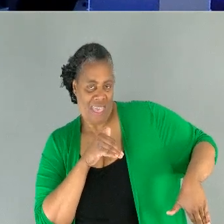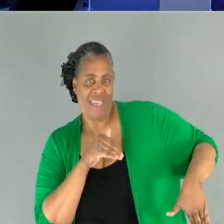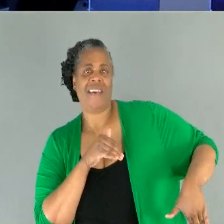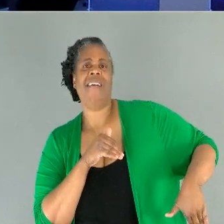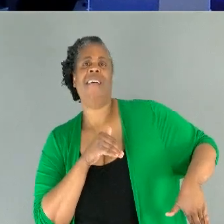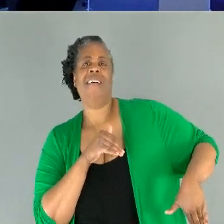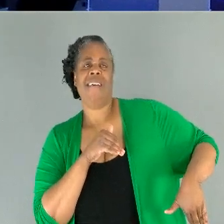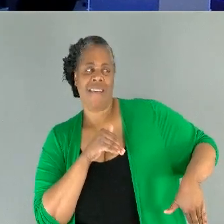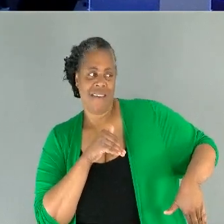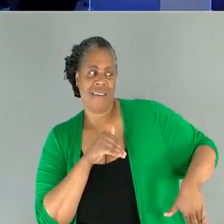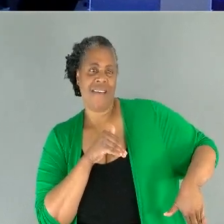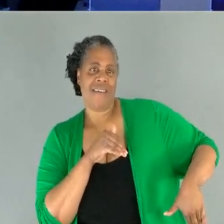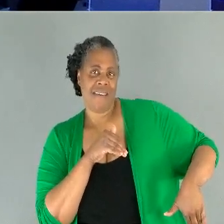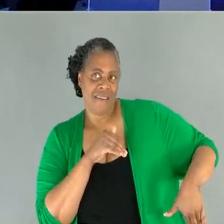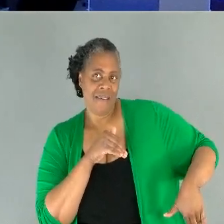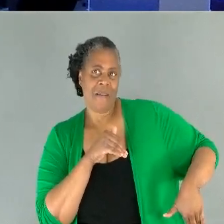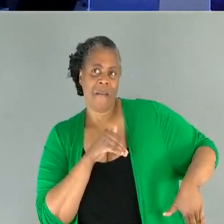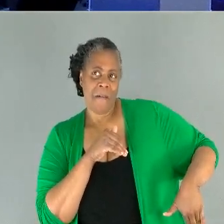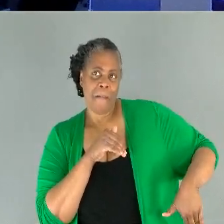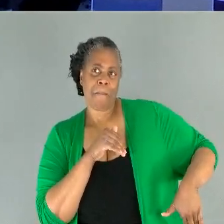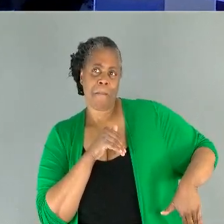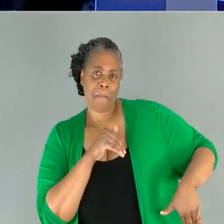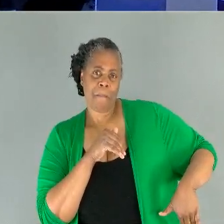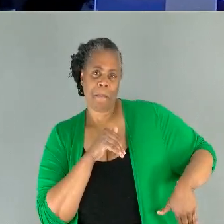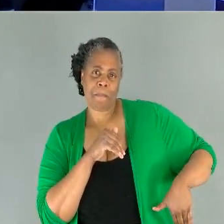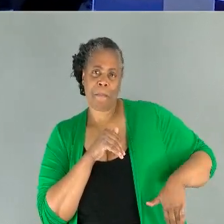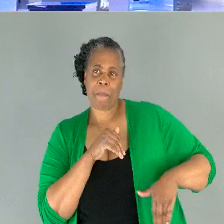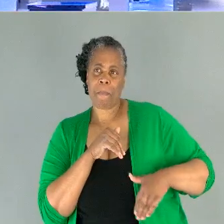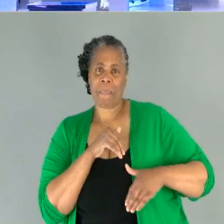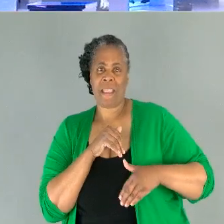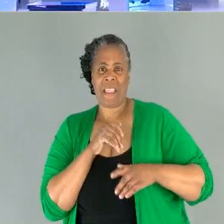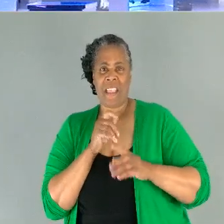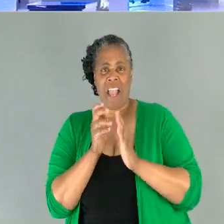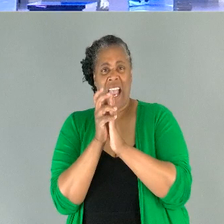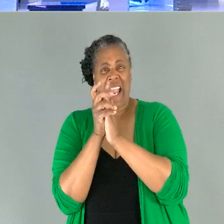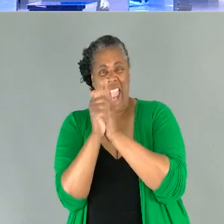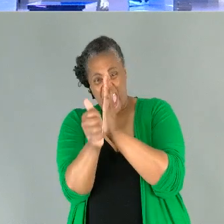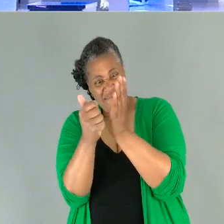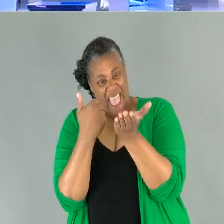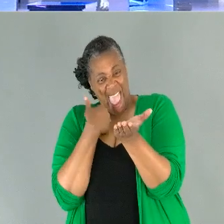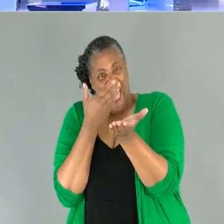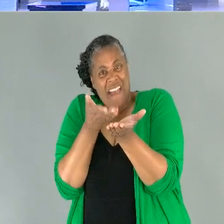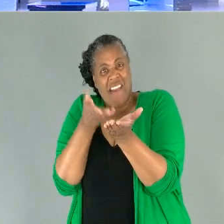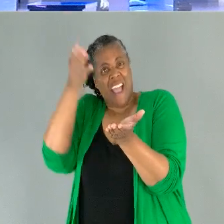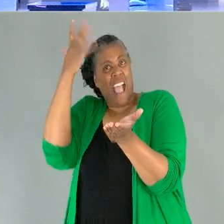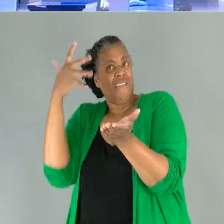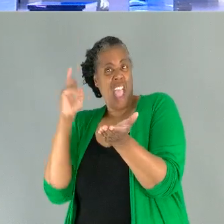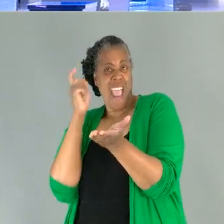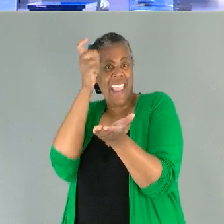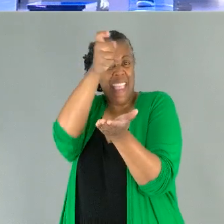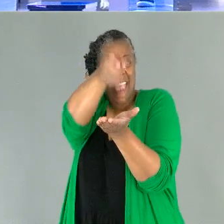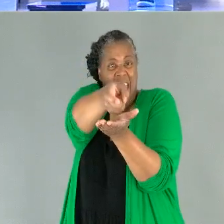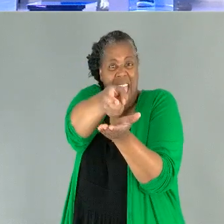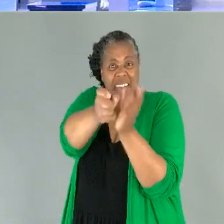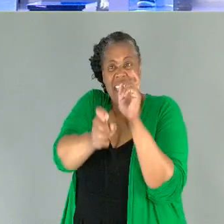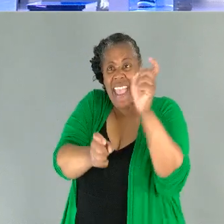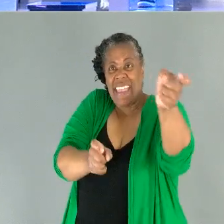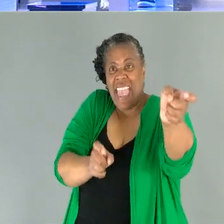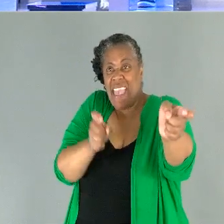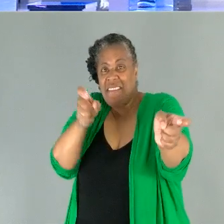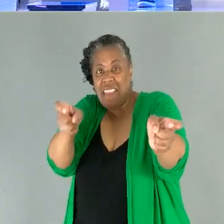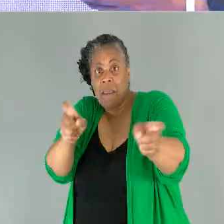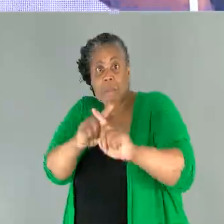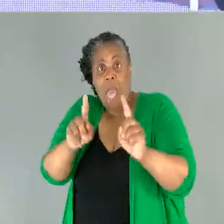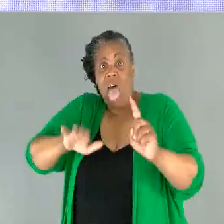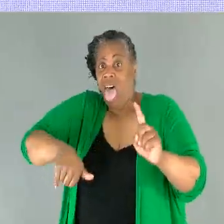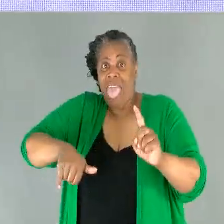pregnant with this gift that the Lord wants to release to